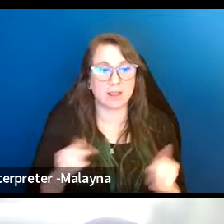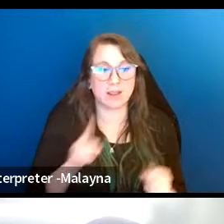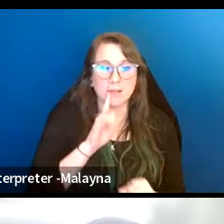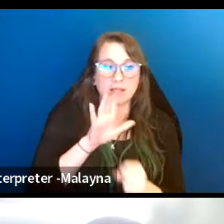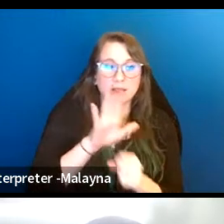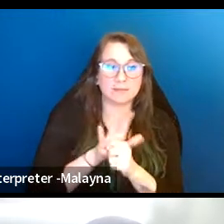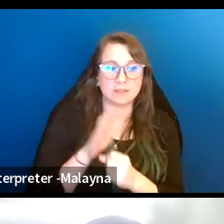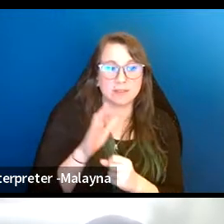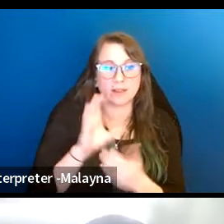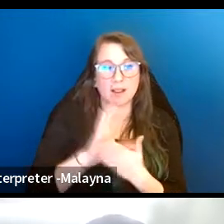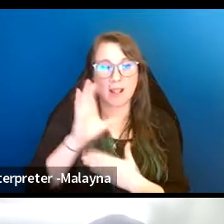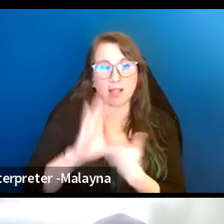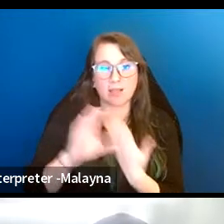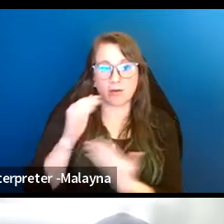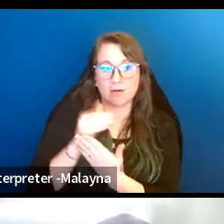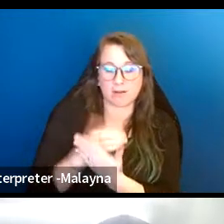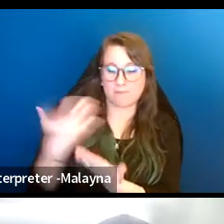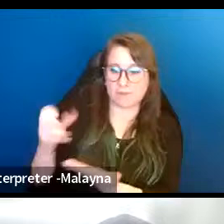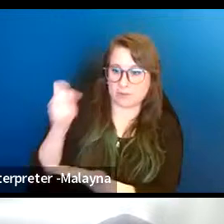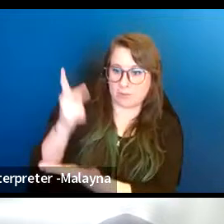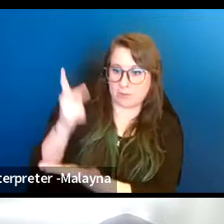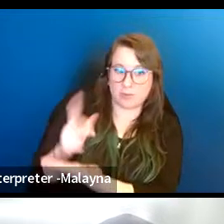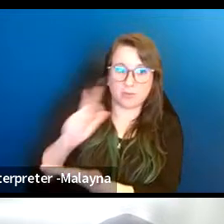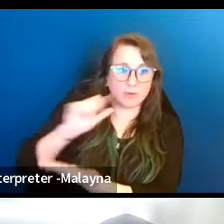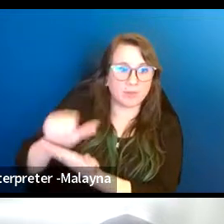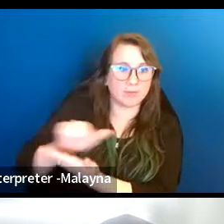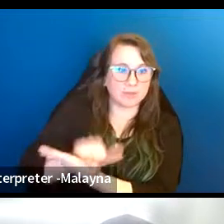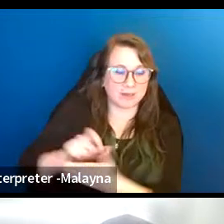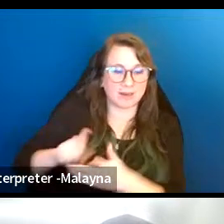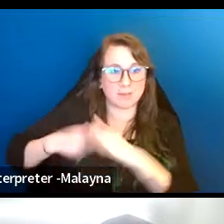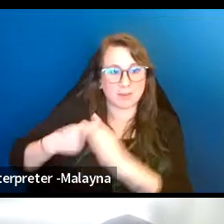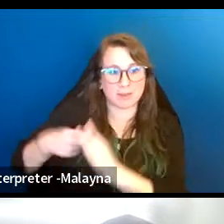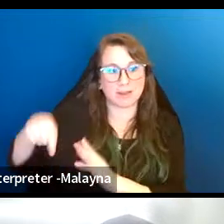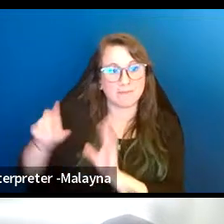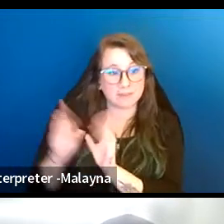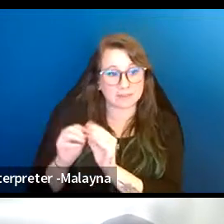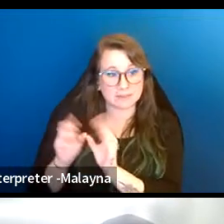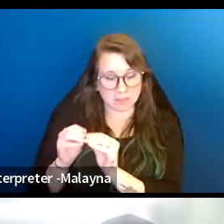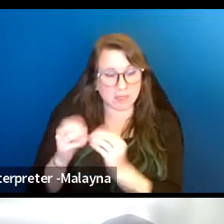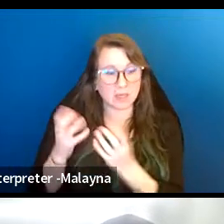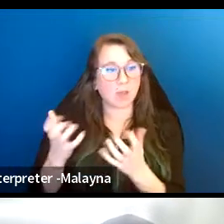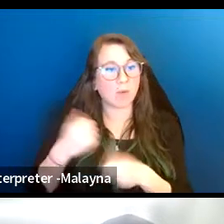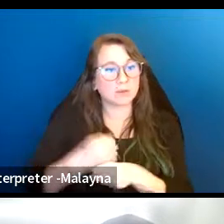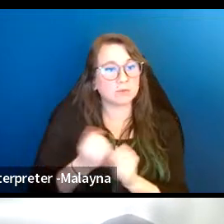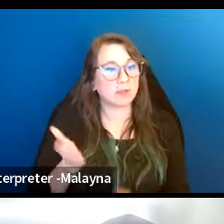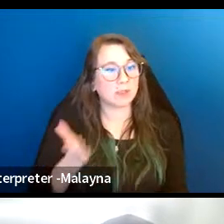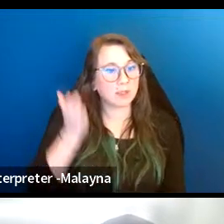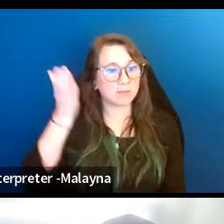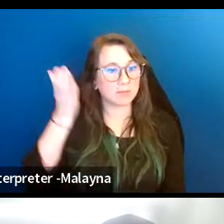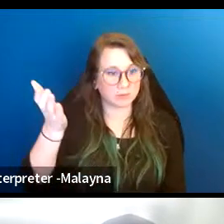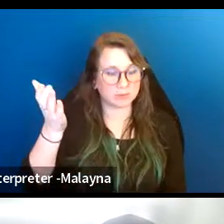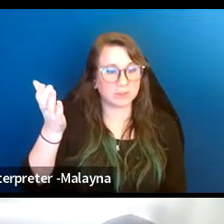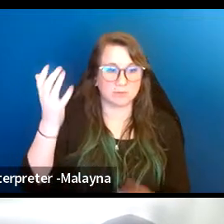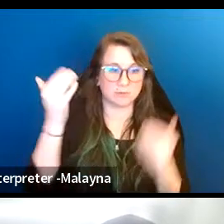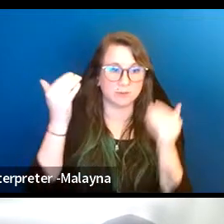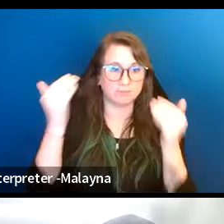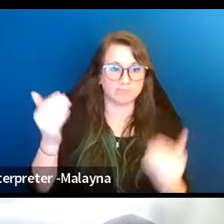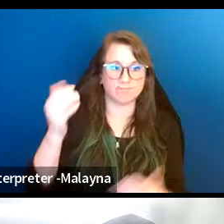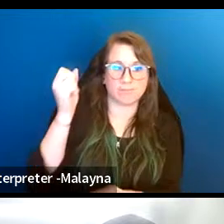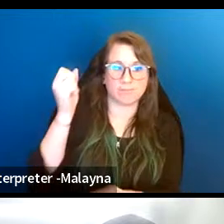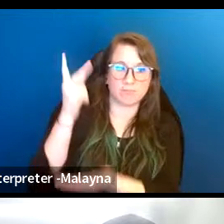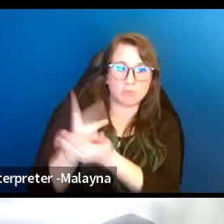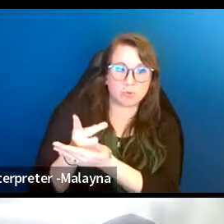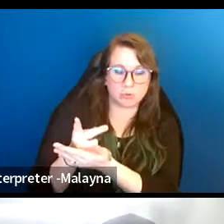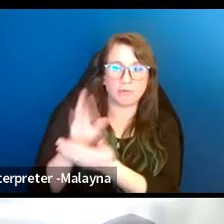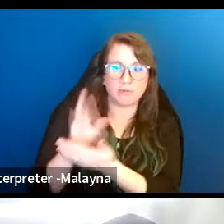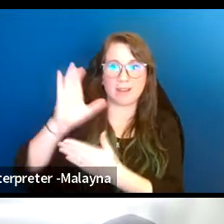calendar items were approved as agenda items at the beginning of this meeting. And I'd like to make a motion that we approve the consent calendar